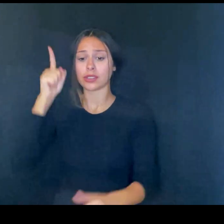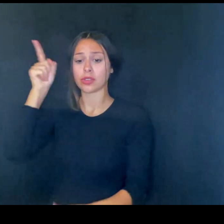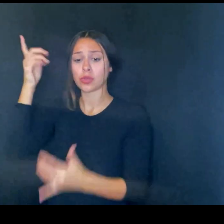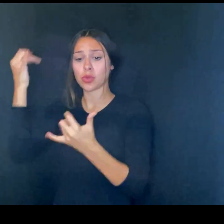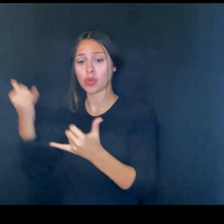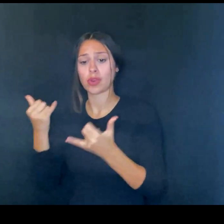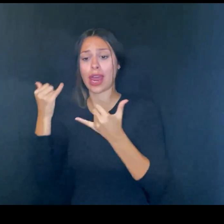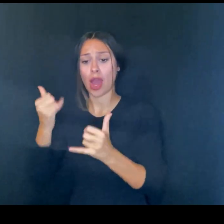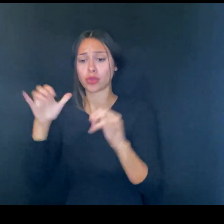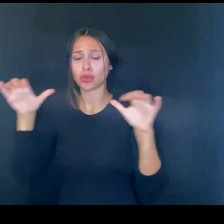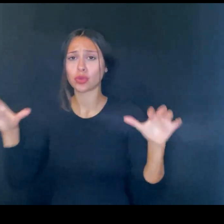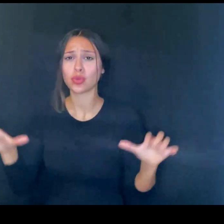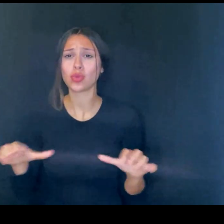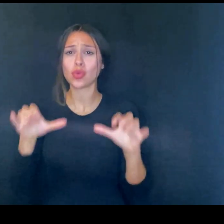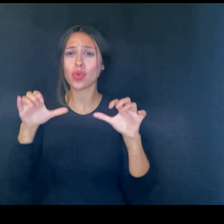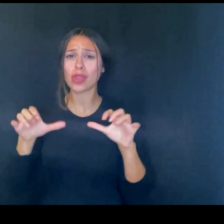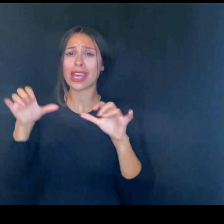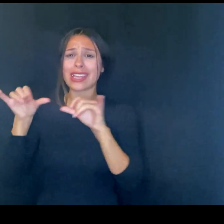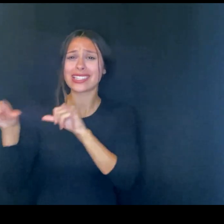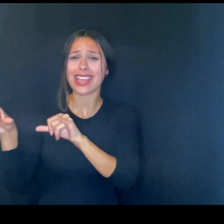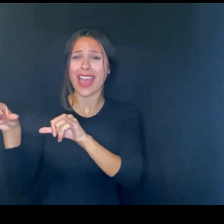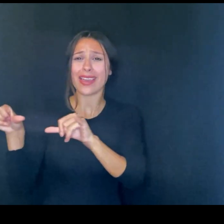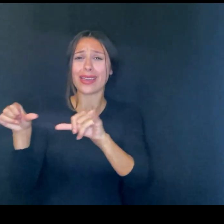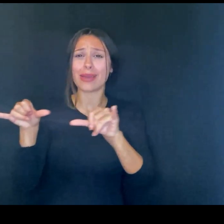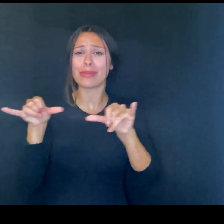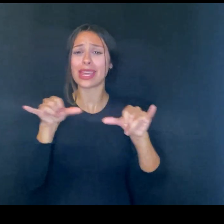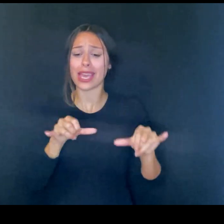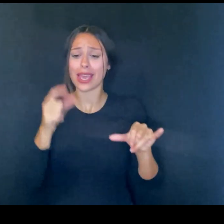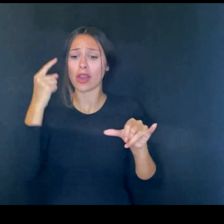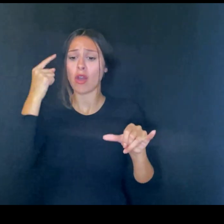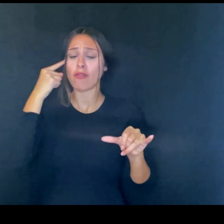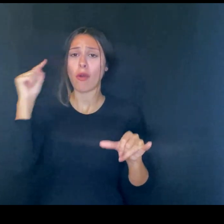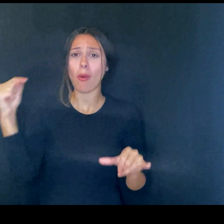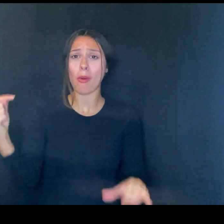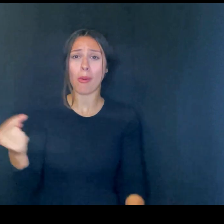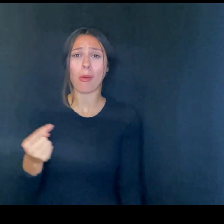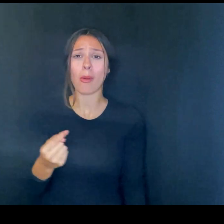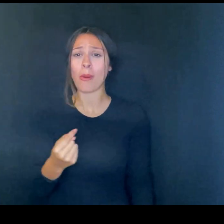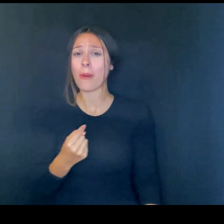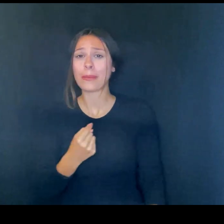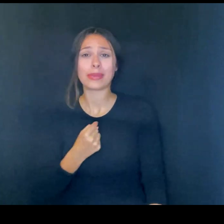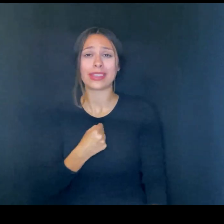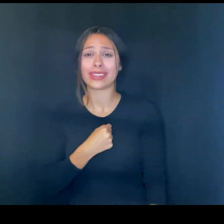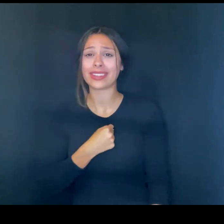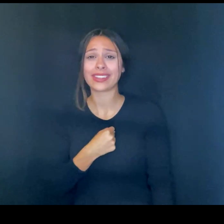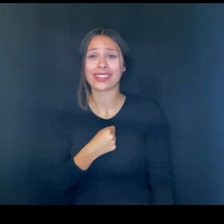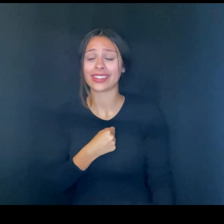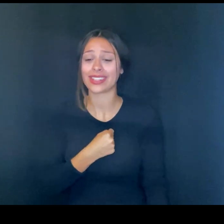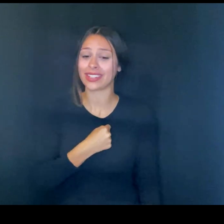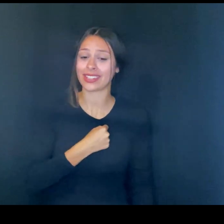ocean. I need you now to do the same thing for me.